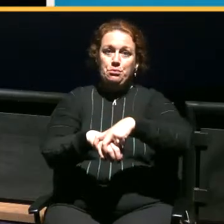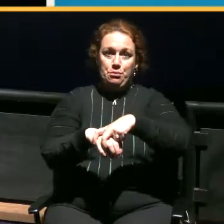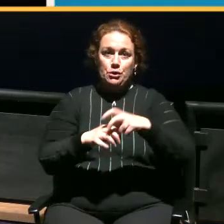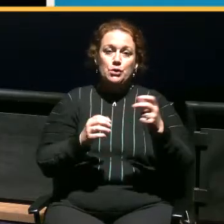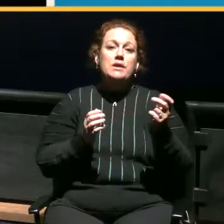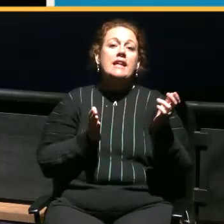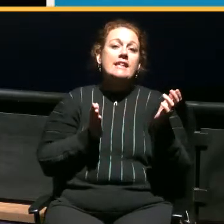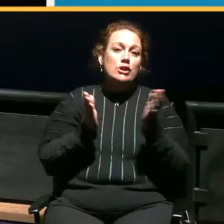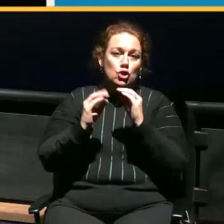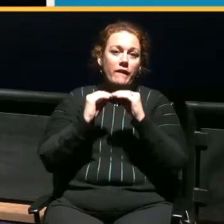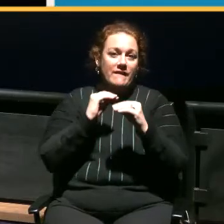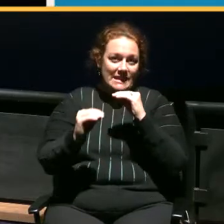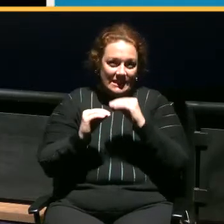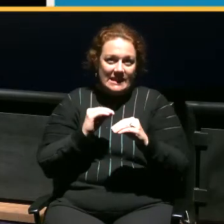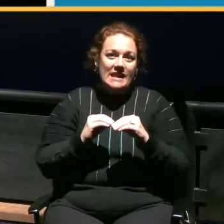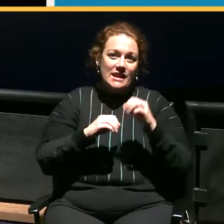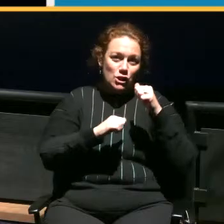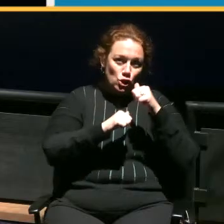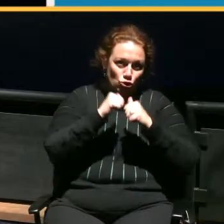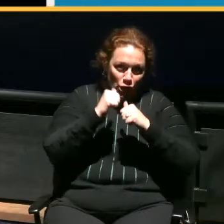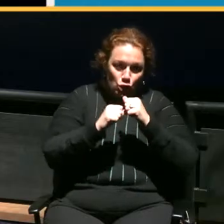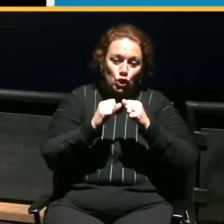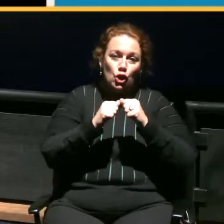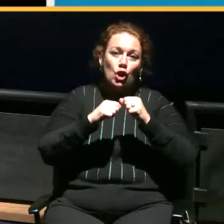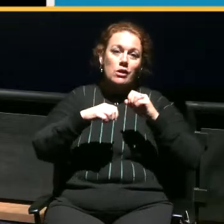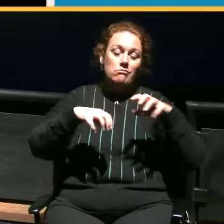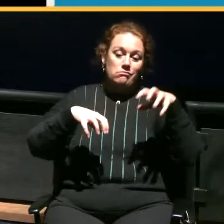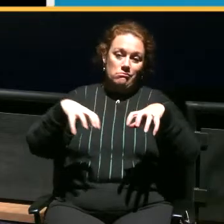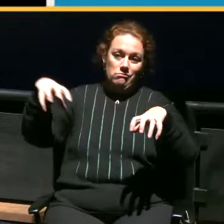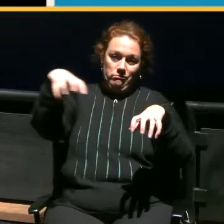structure so we could do our spacewalk starting the next day.